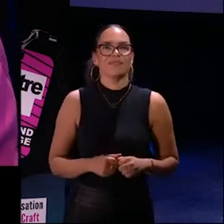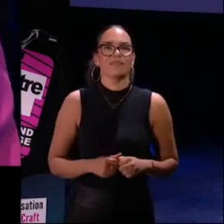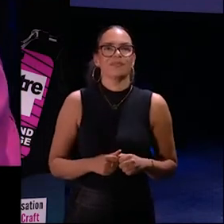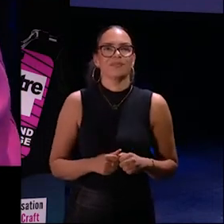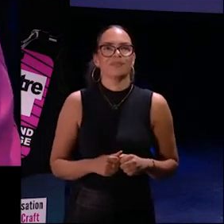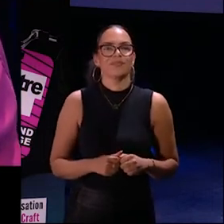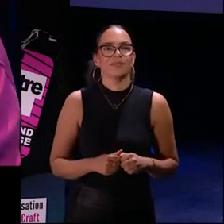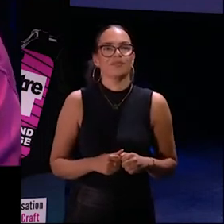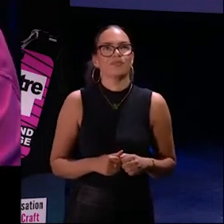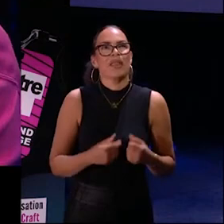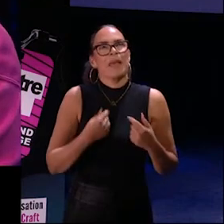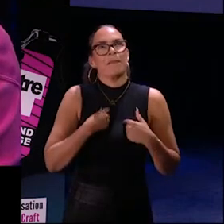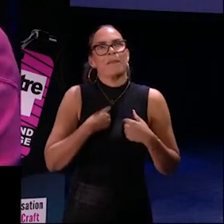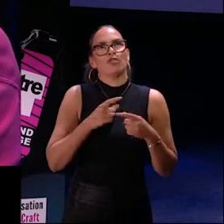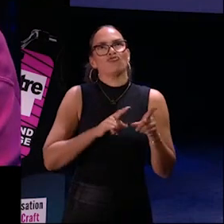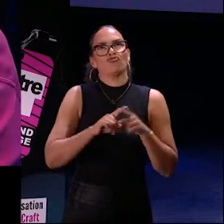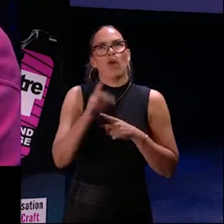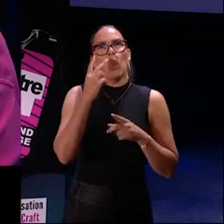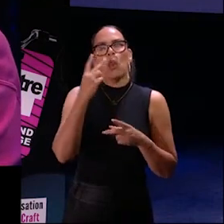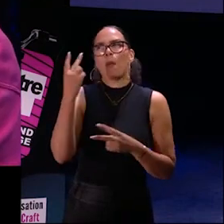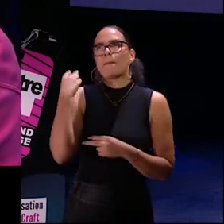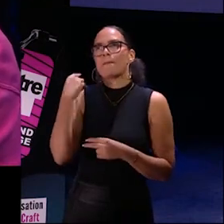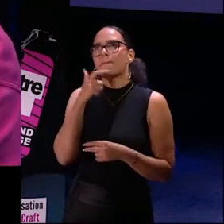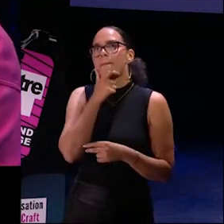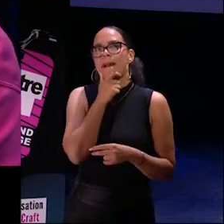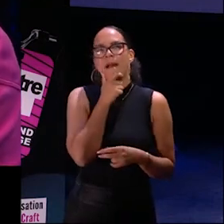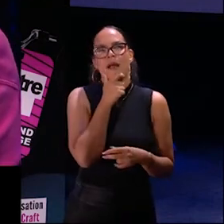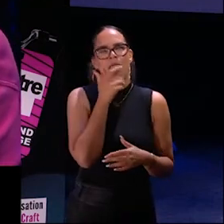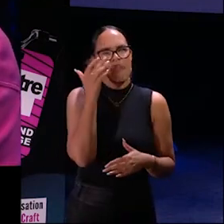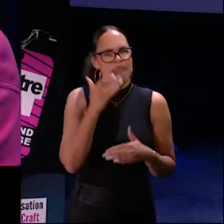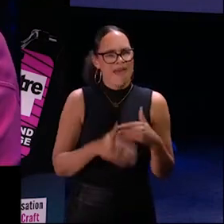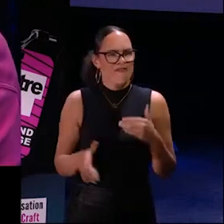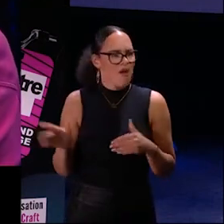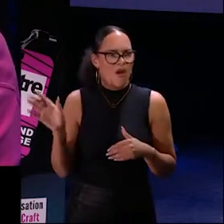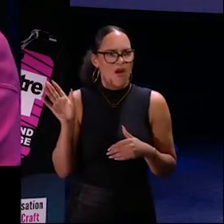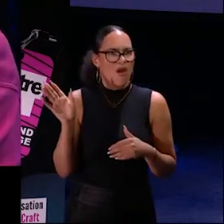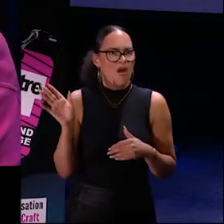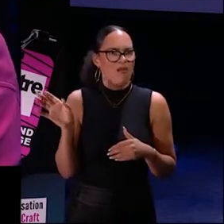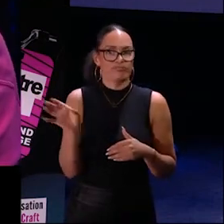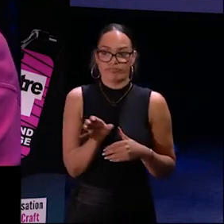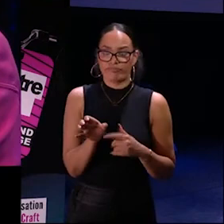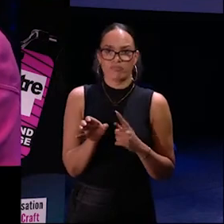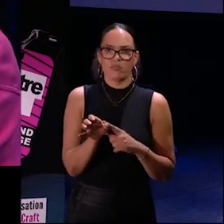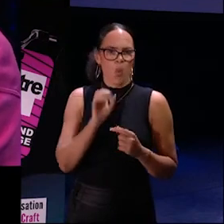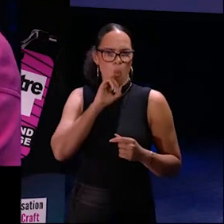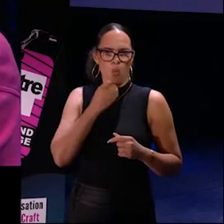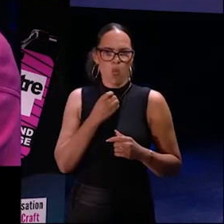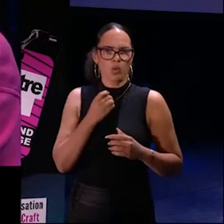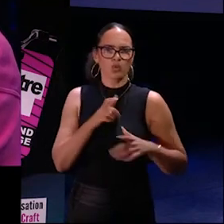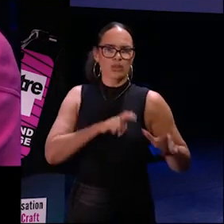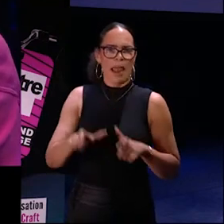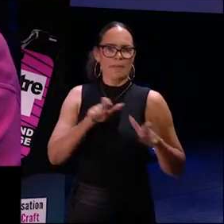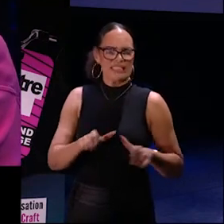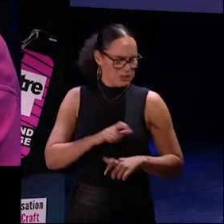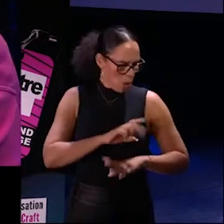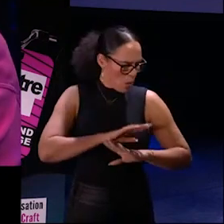As you were talking, I was sort of trying to look back. I have never had anybody say that they won't do sustainable things more sustainably